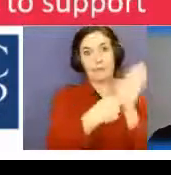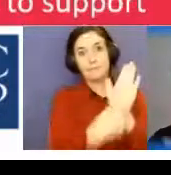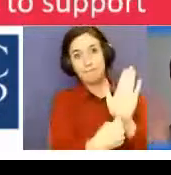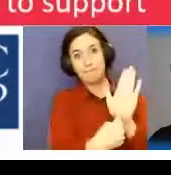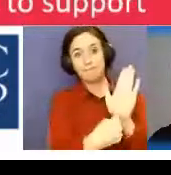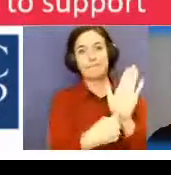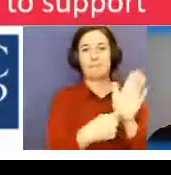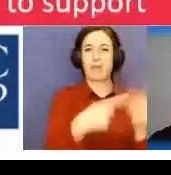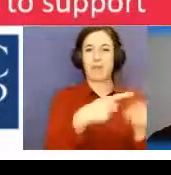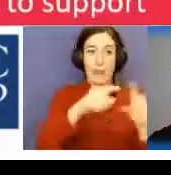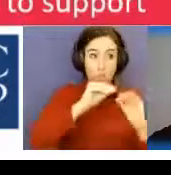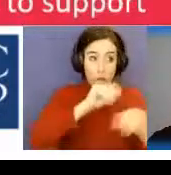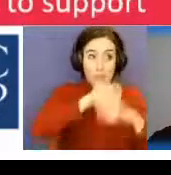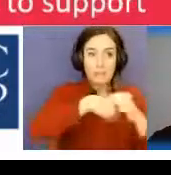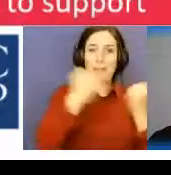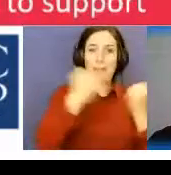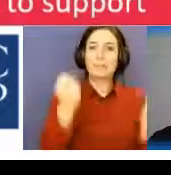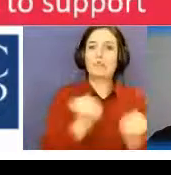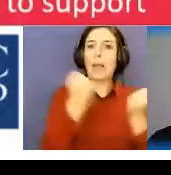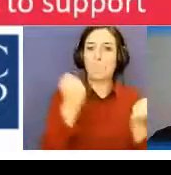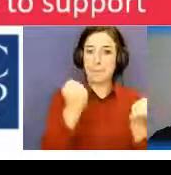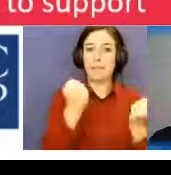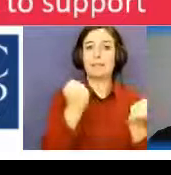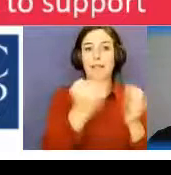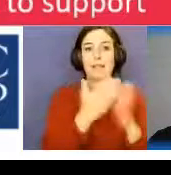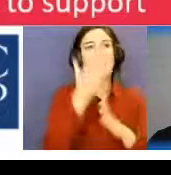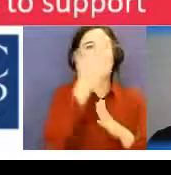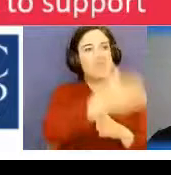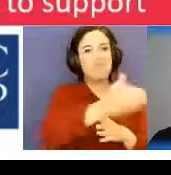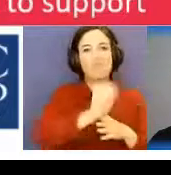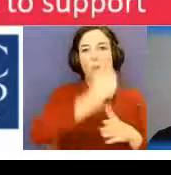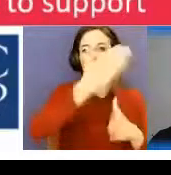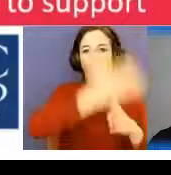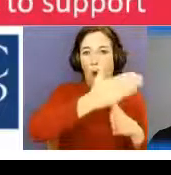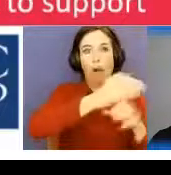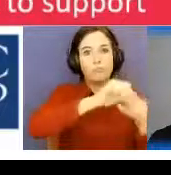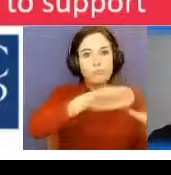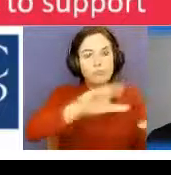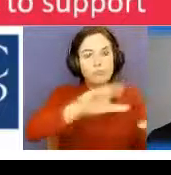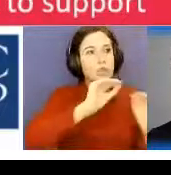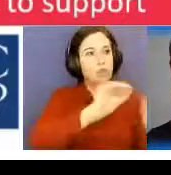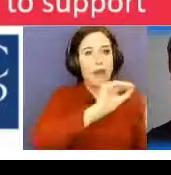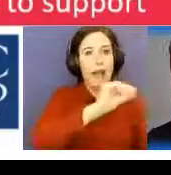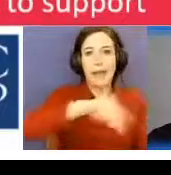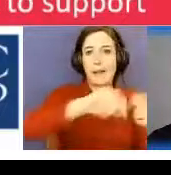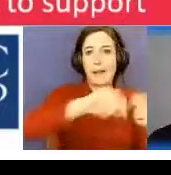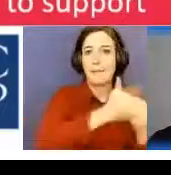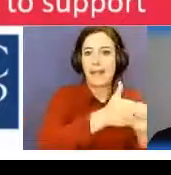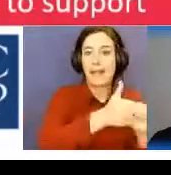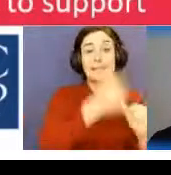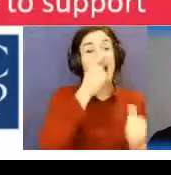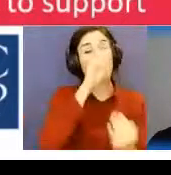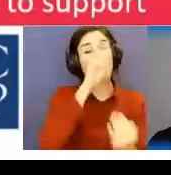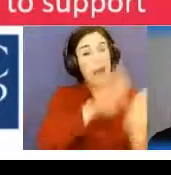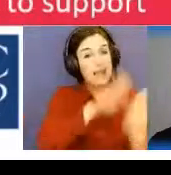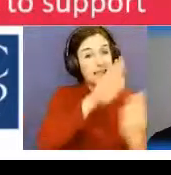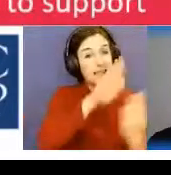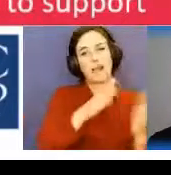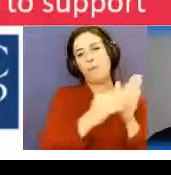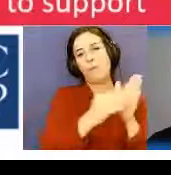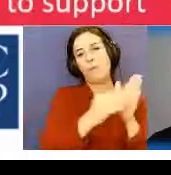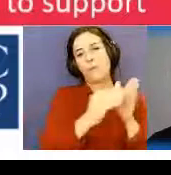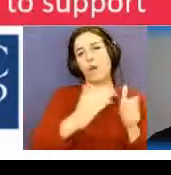activity champions and then going and delivering training to their peers. And that training traditionally has been face-to-face. It could be a part, if you're looking at primary care, it's part of protected learning